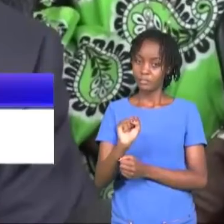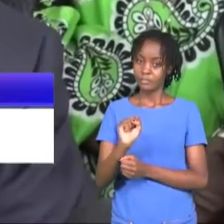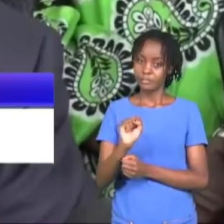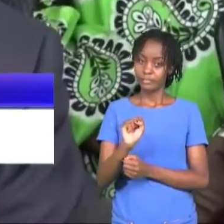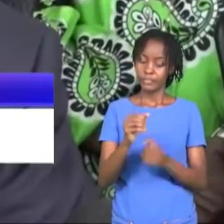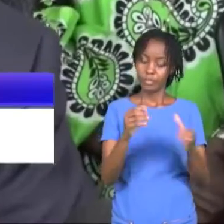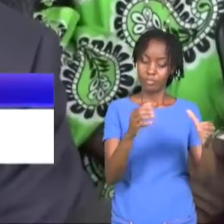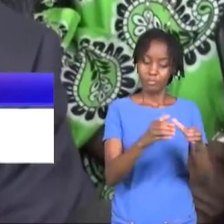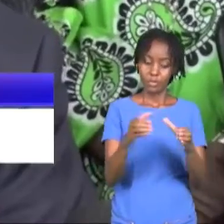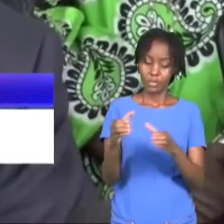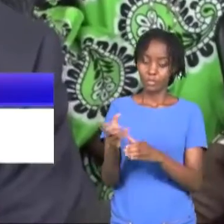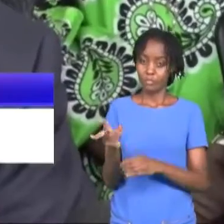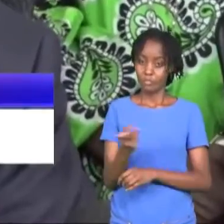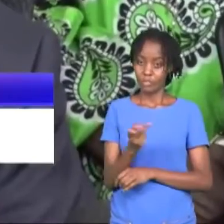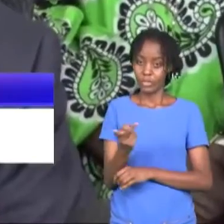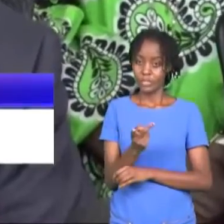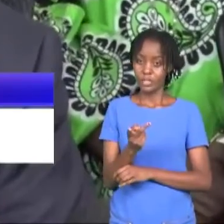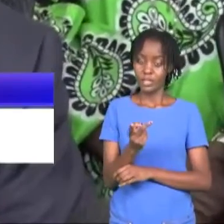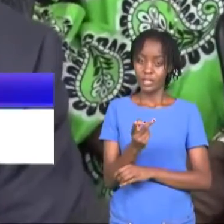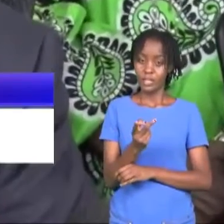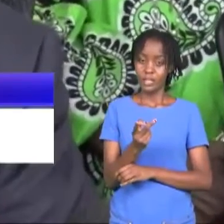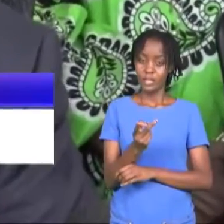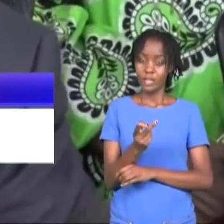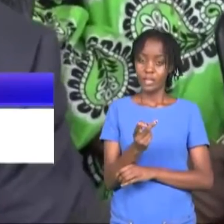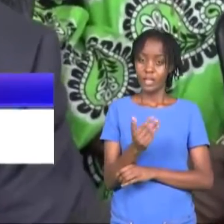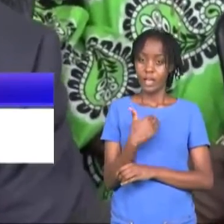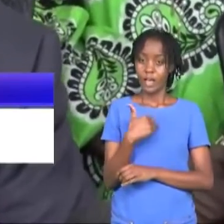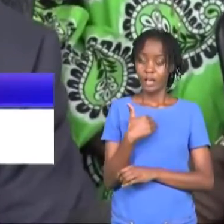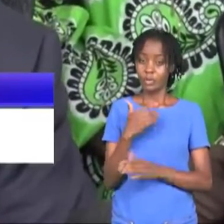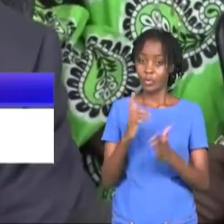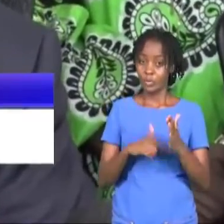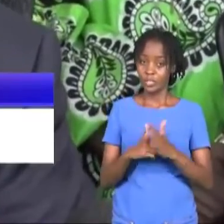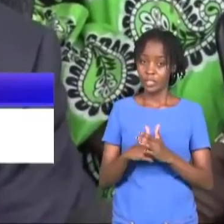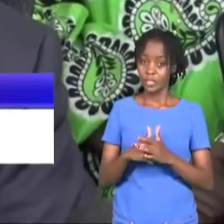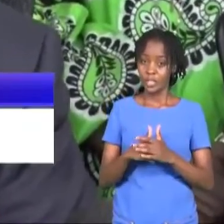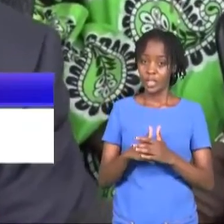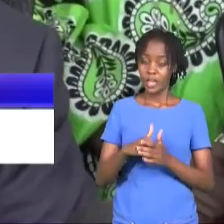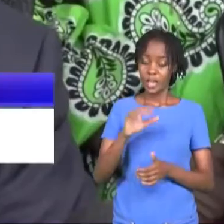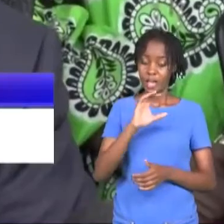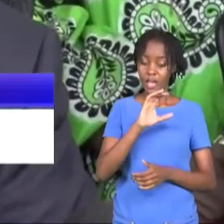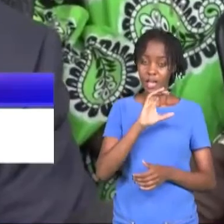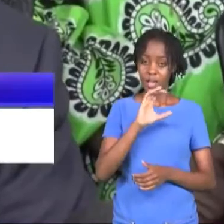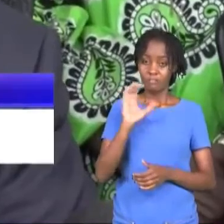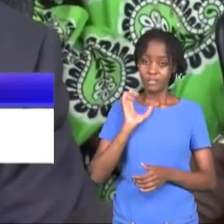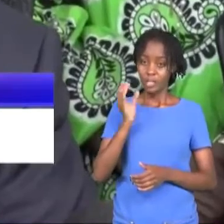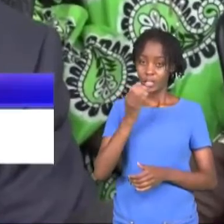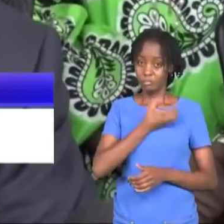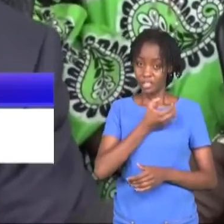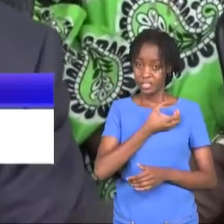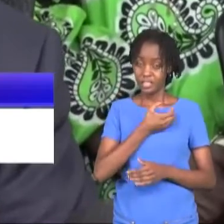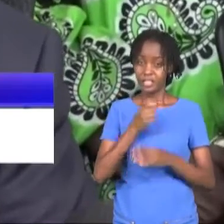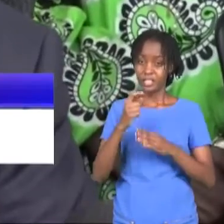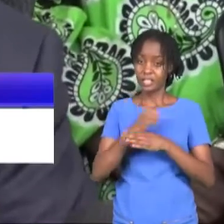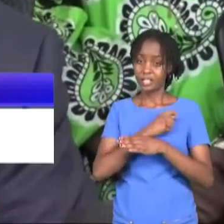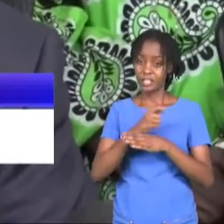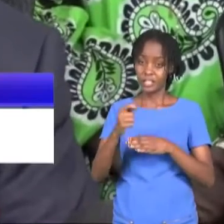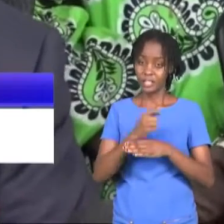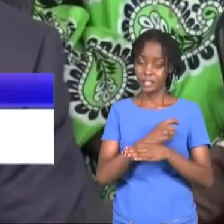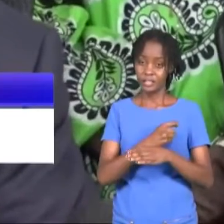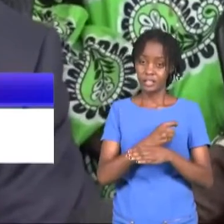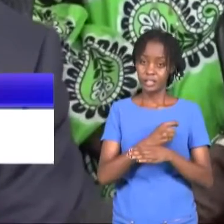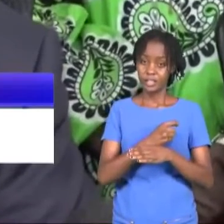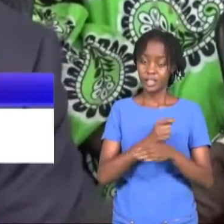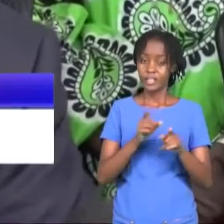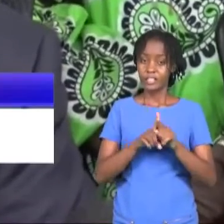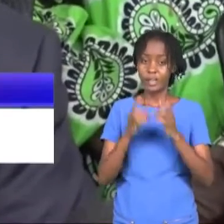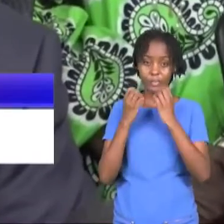KNCCI both have established, namely a steering committee, training and onboarding, loan risk and data